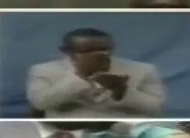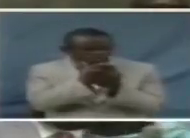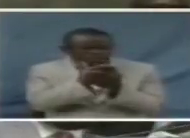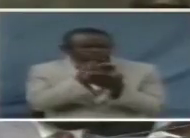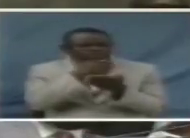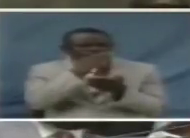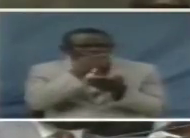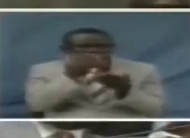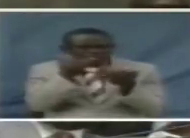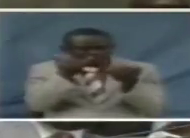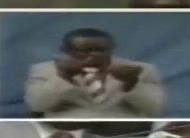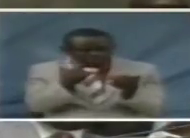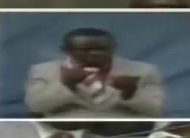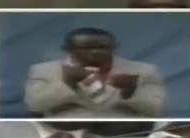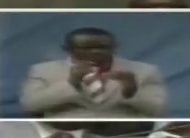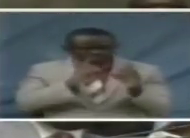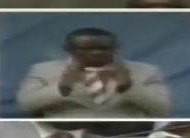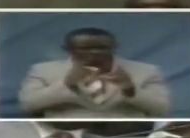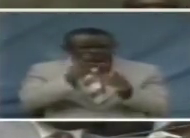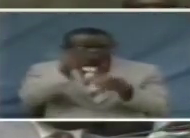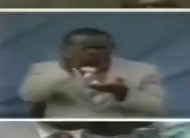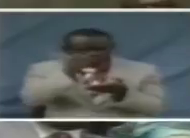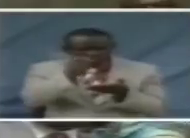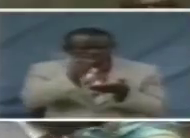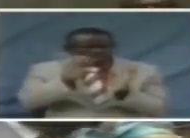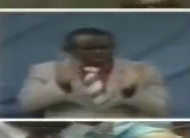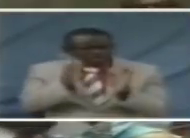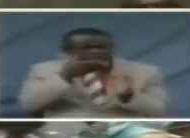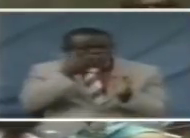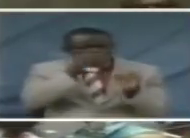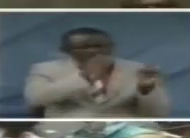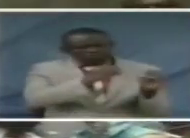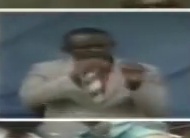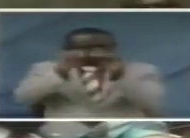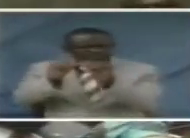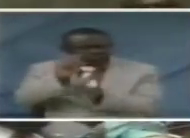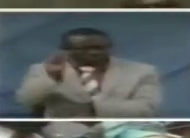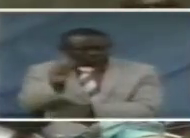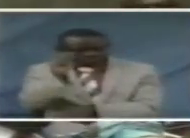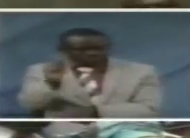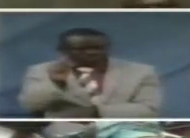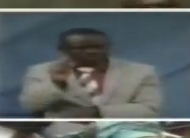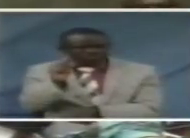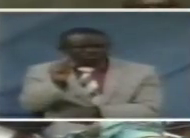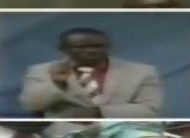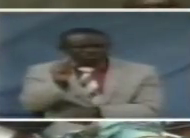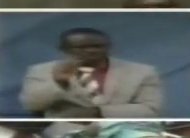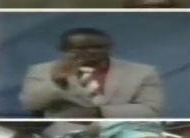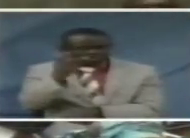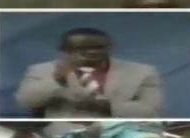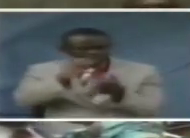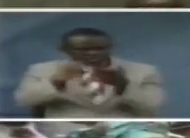Parliament for Chiluvi Parliamentary Constituency that the debate on the motion of the